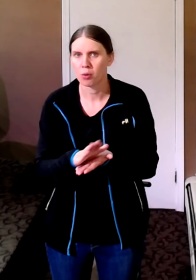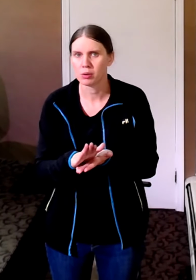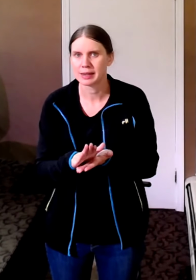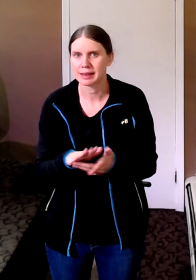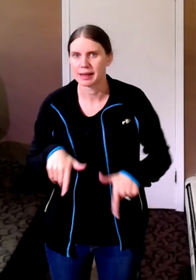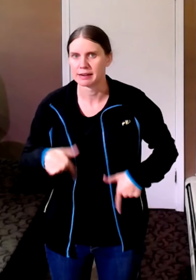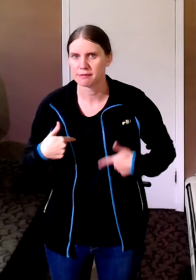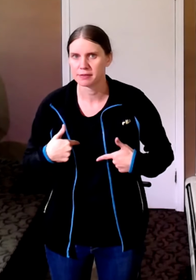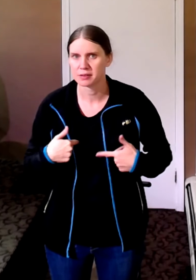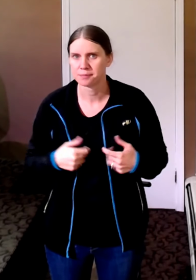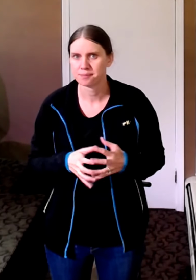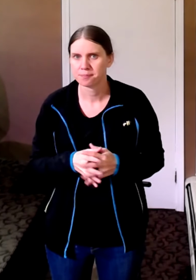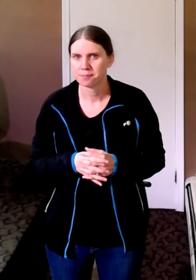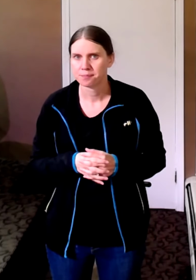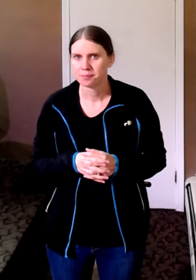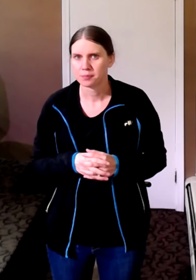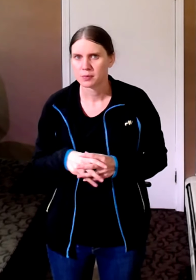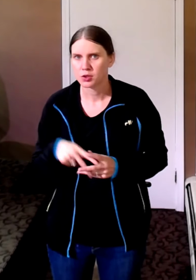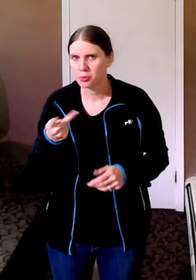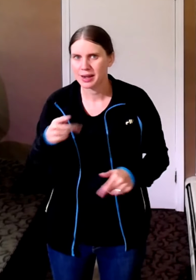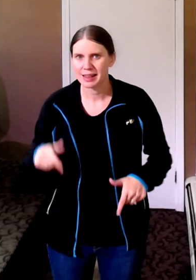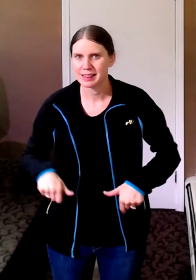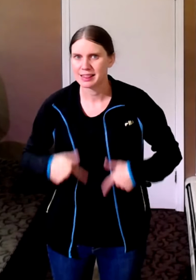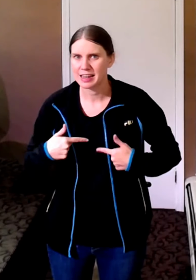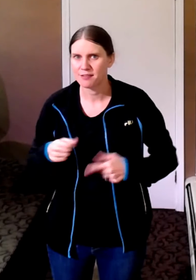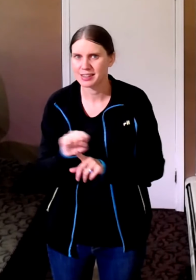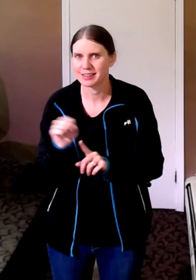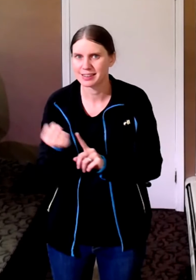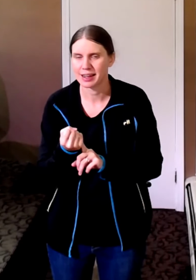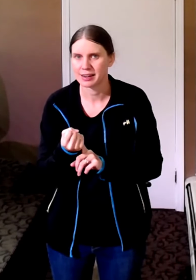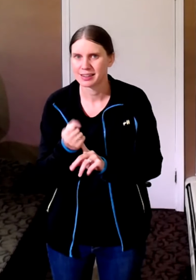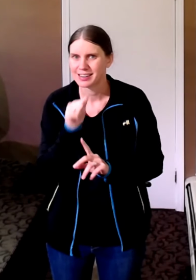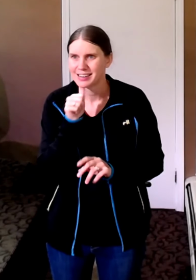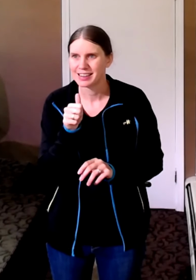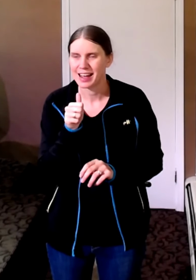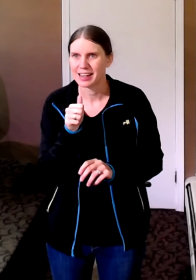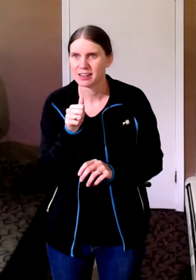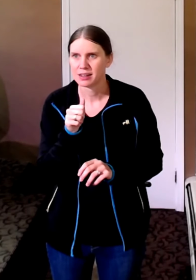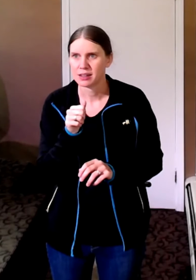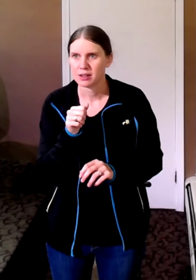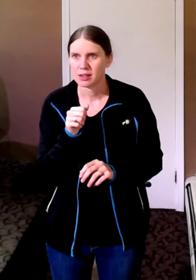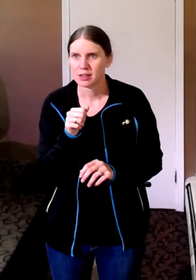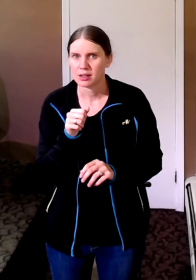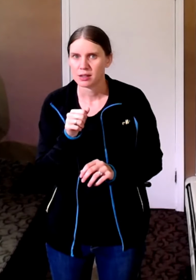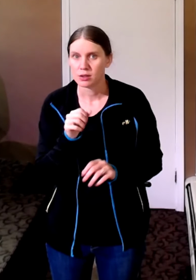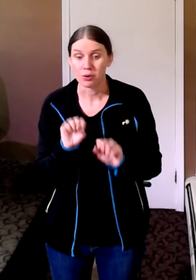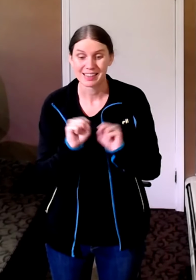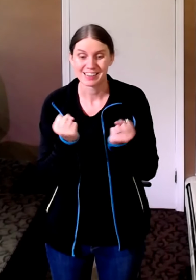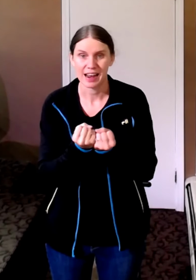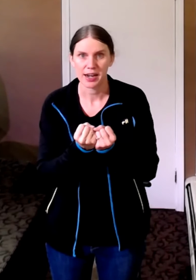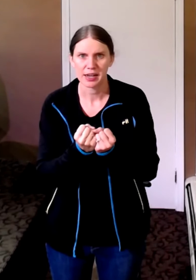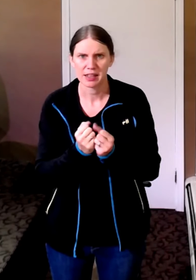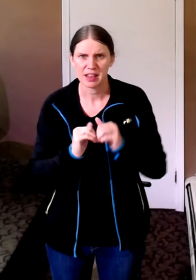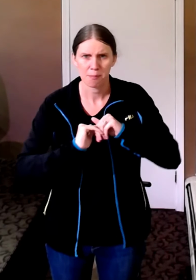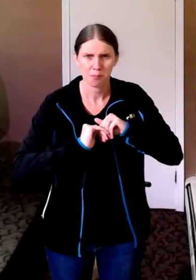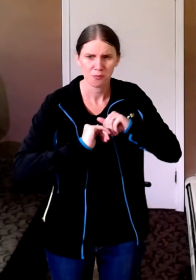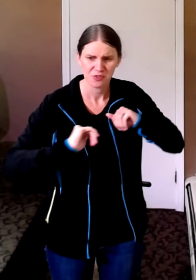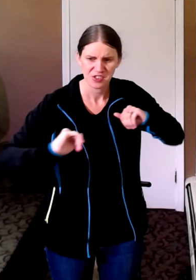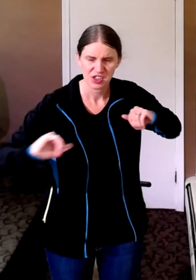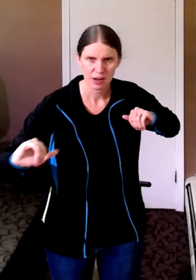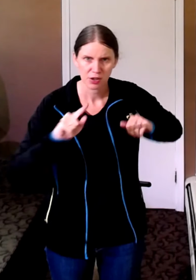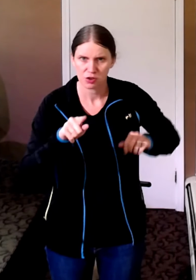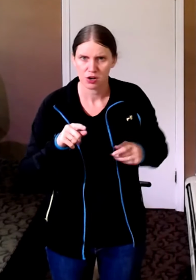life. We live in a society that pulls you away from righteousness.